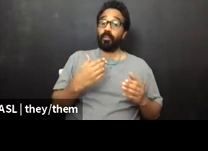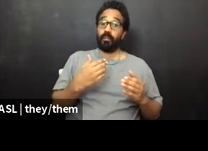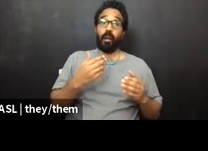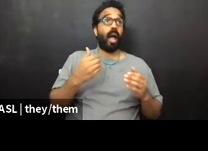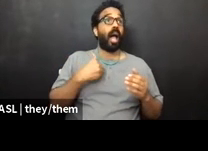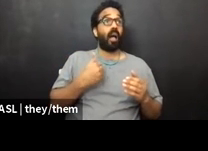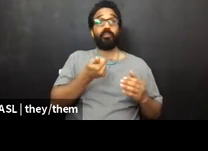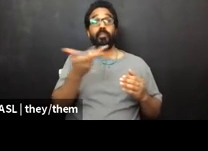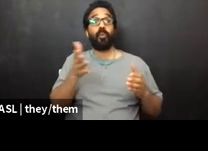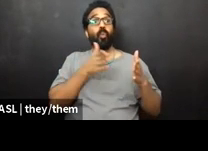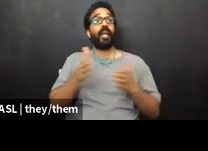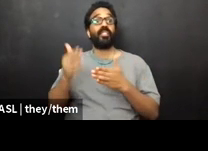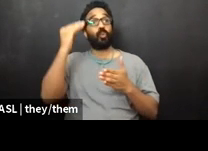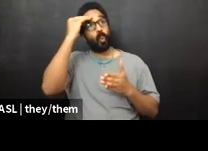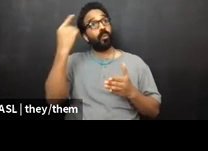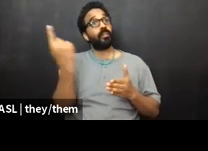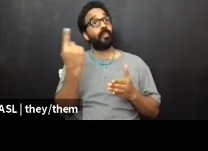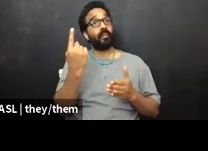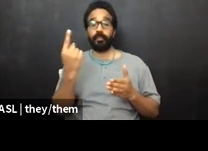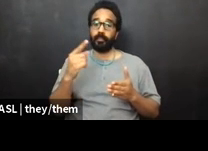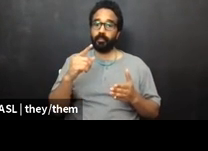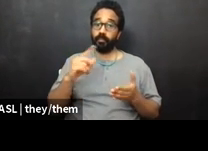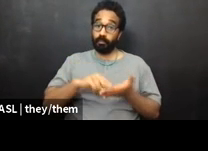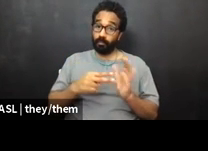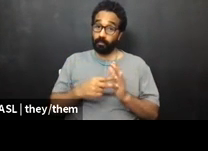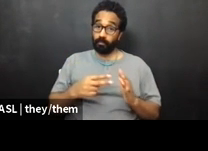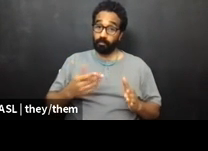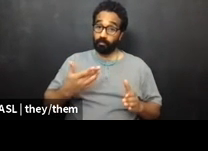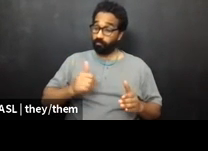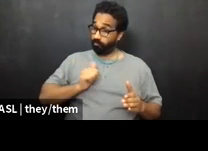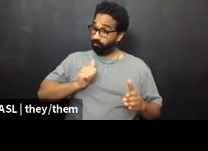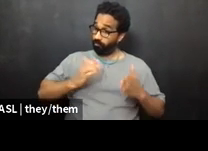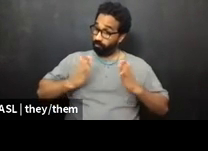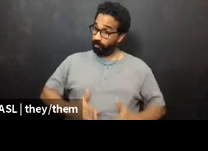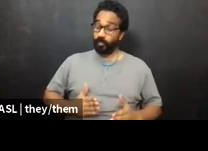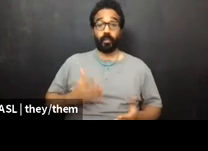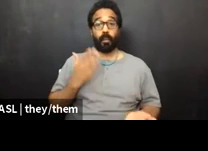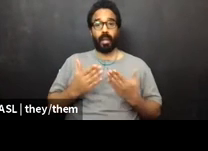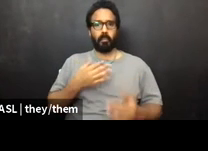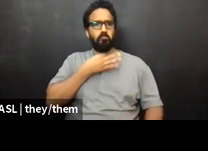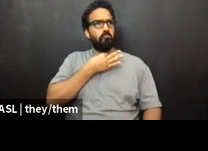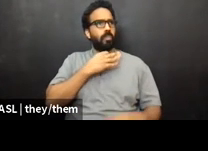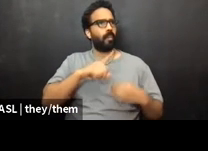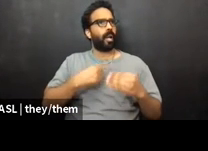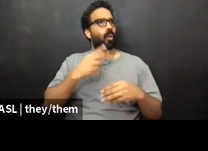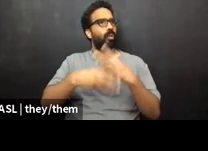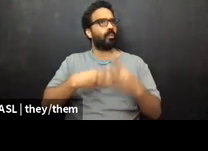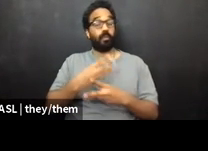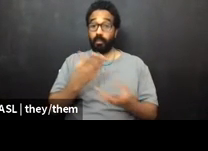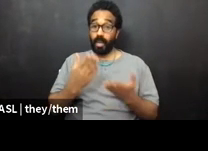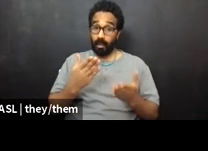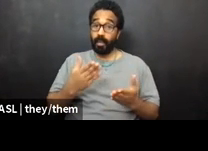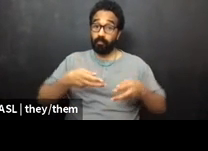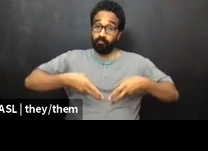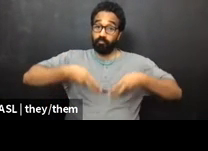we learn, when we ask questions about our world around us, if that comes from a personal place, from a lived experience, well, that is going to